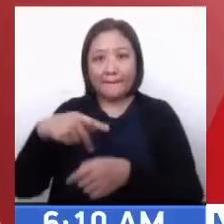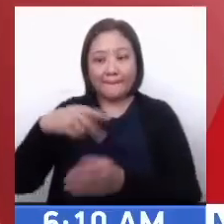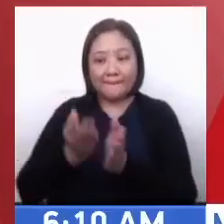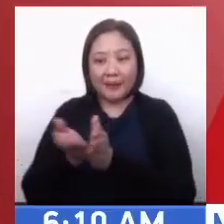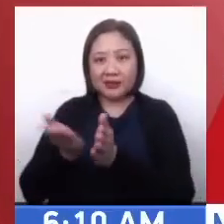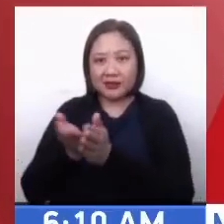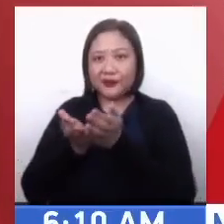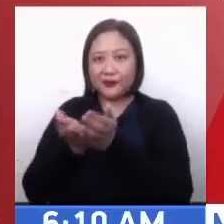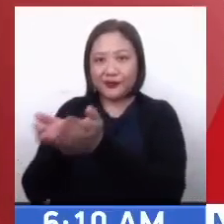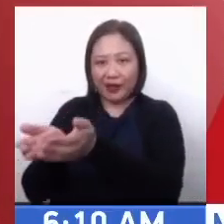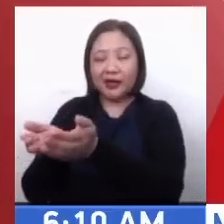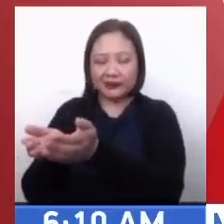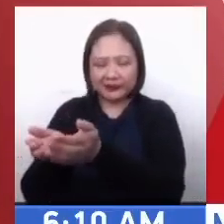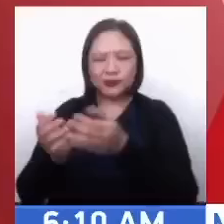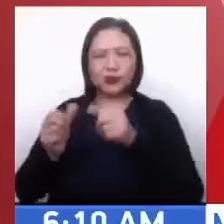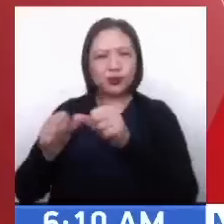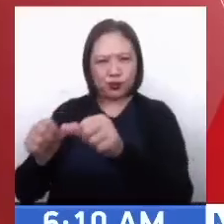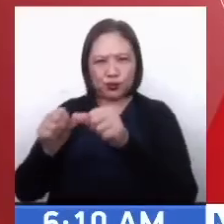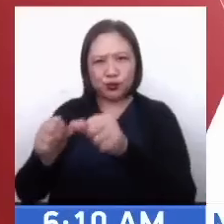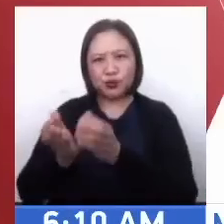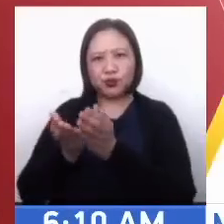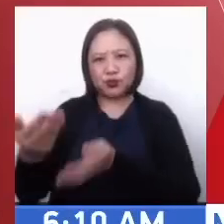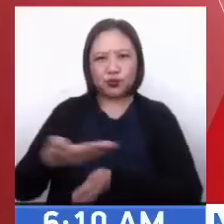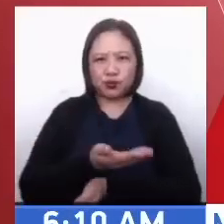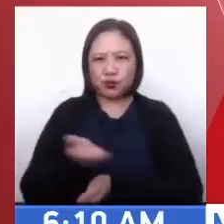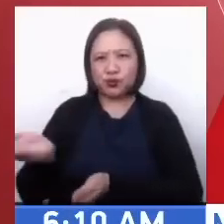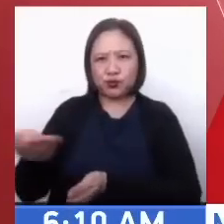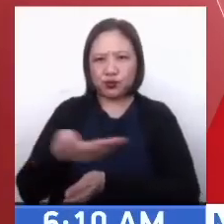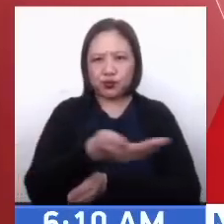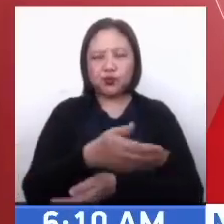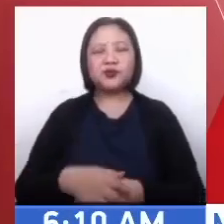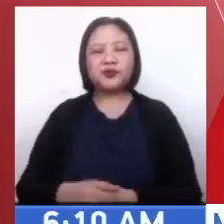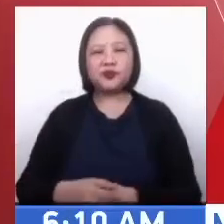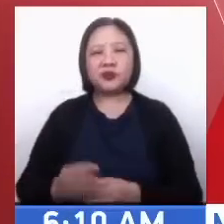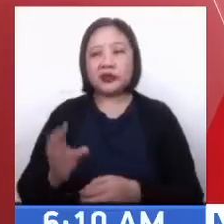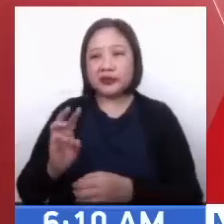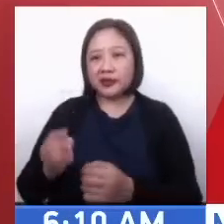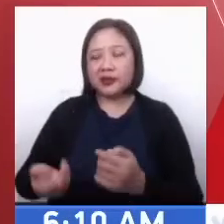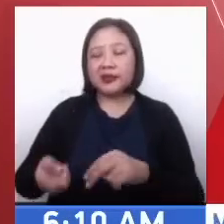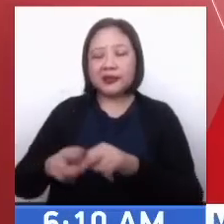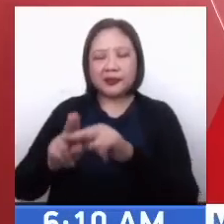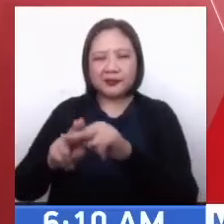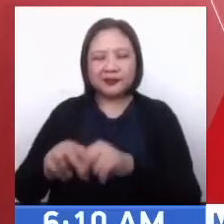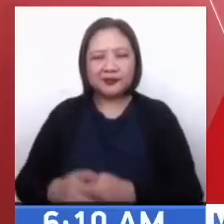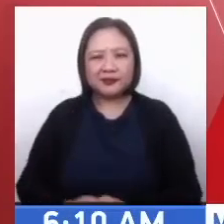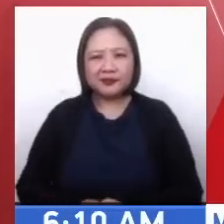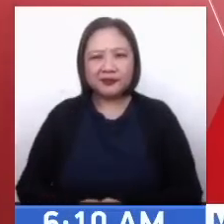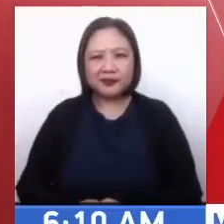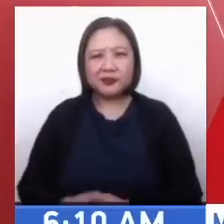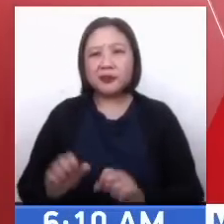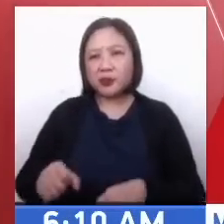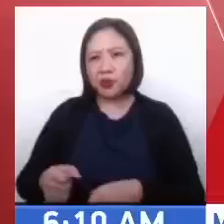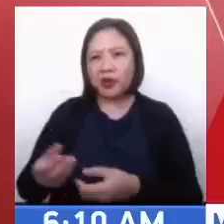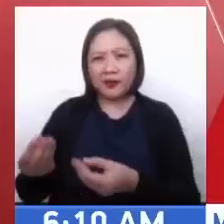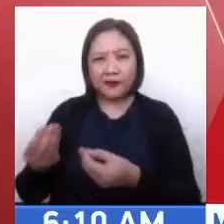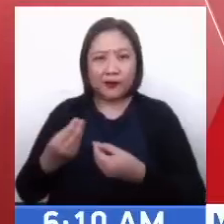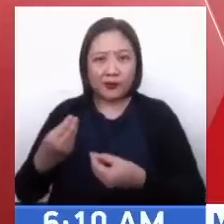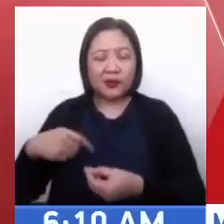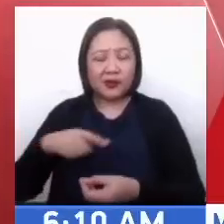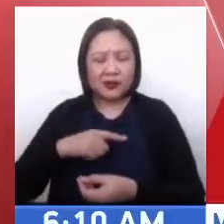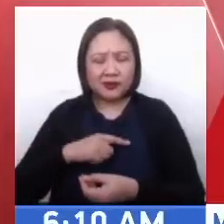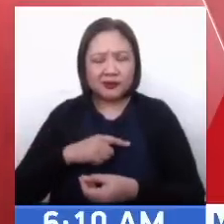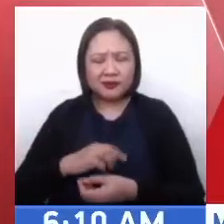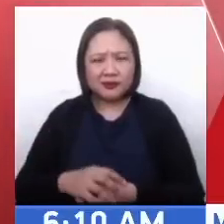ano? Uh-huh. Six, may nag-delay pa sa amin yung dito, so that's additional ferry sa amin. Uh-huh. This will also help students coming